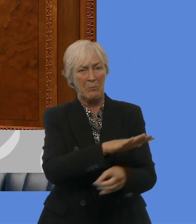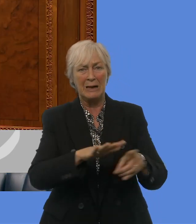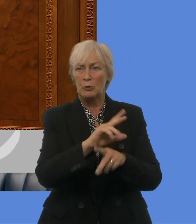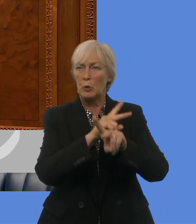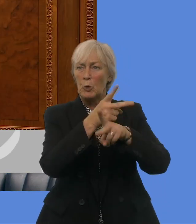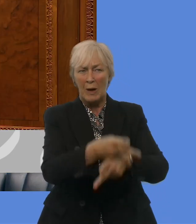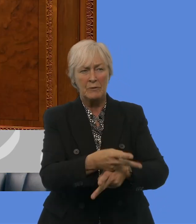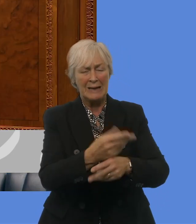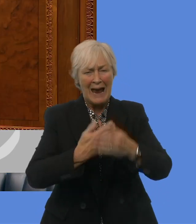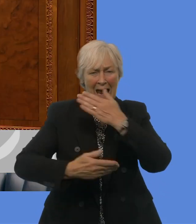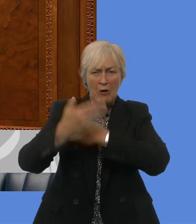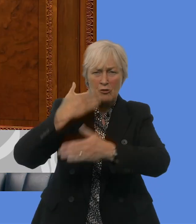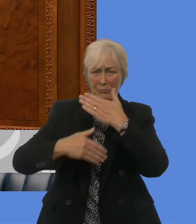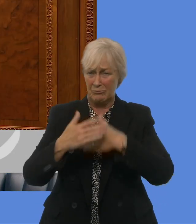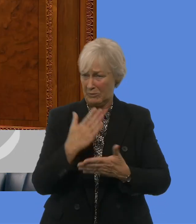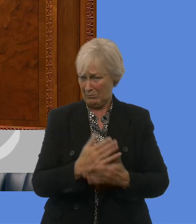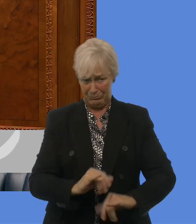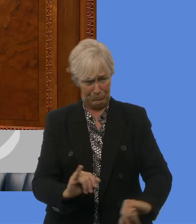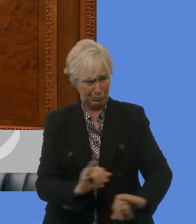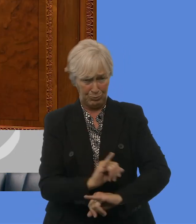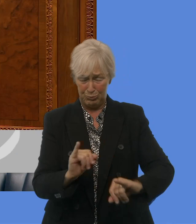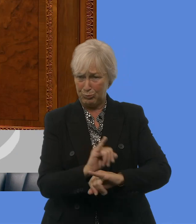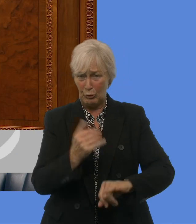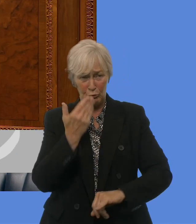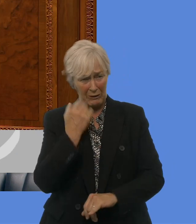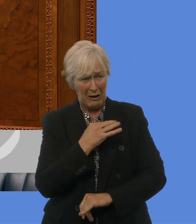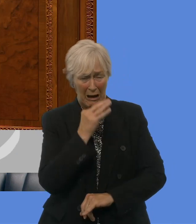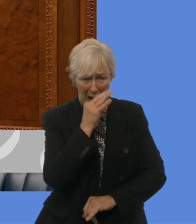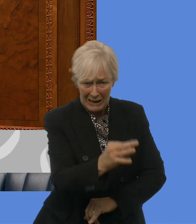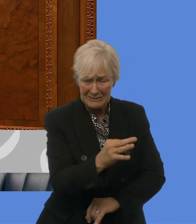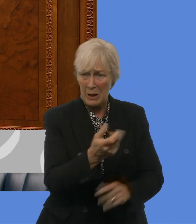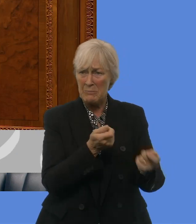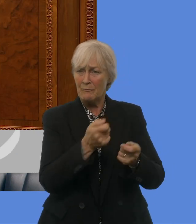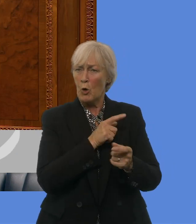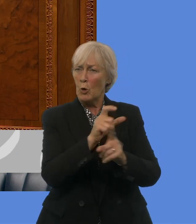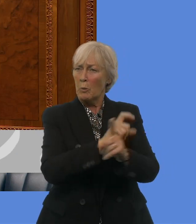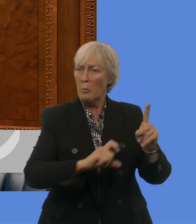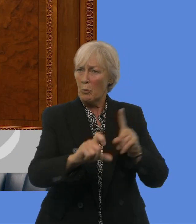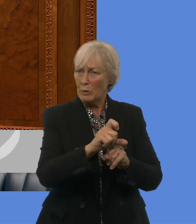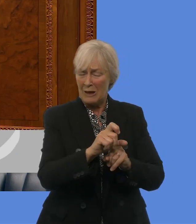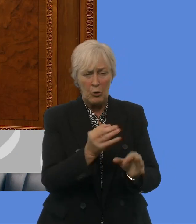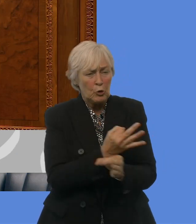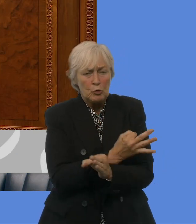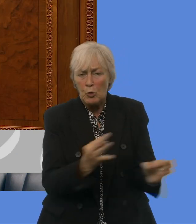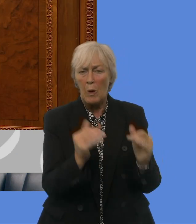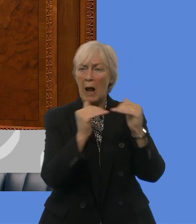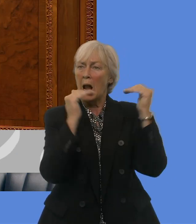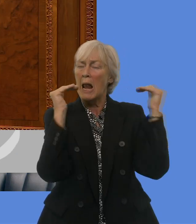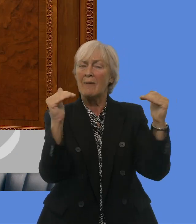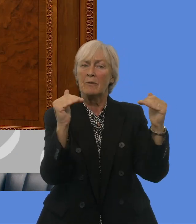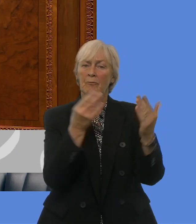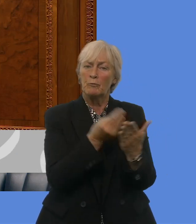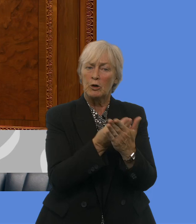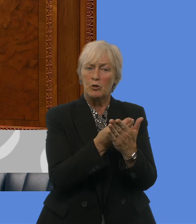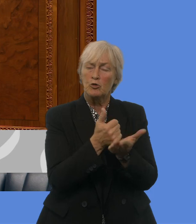built heritage has been abysmal. In fact, in recent questions I've raised with the Minister for Communities, it turns out that there's no level of funding to support